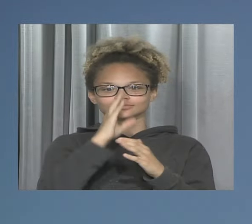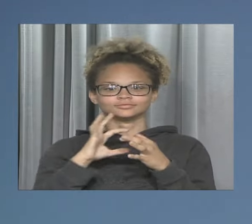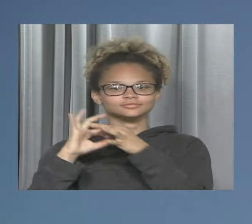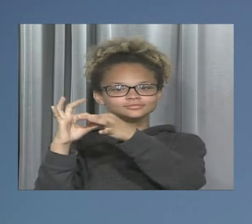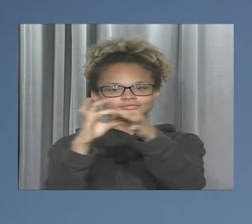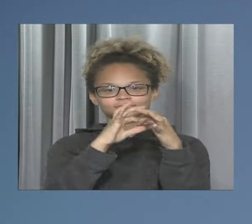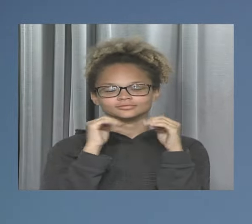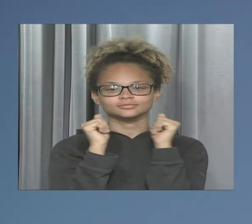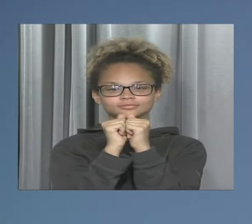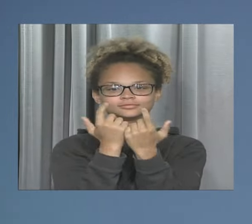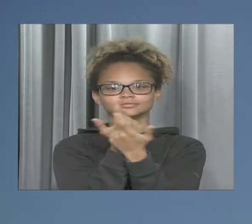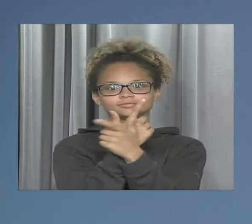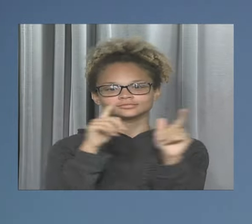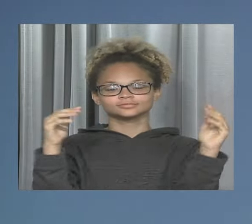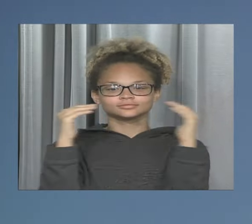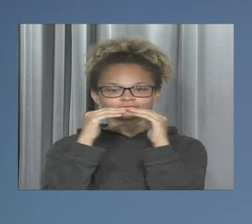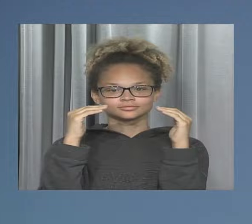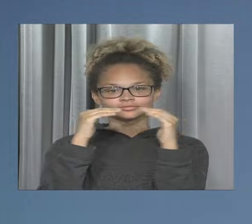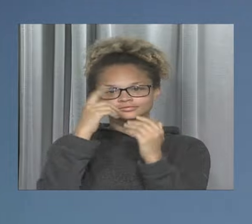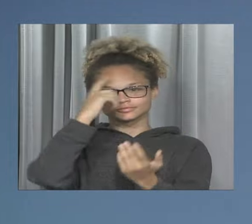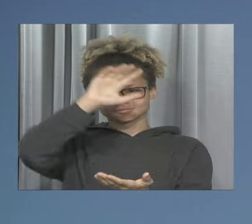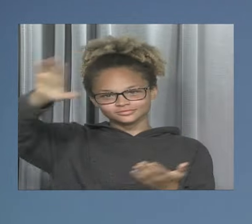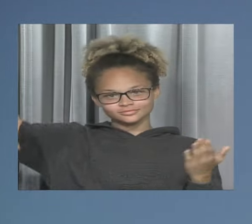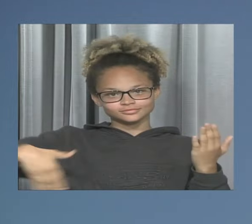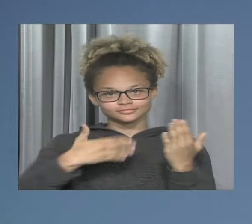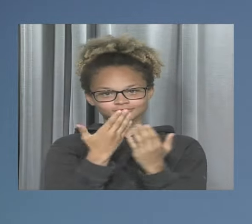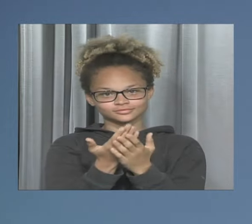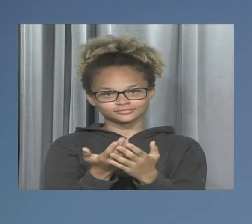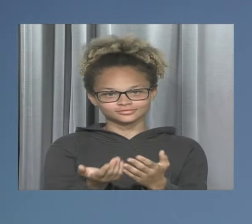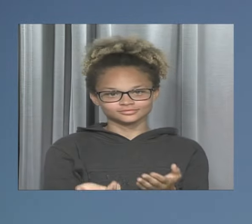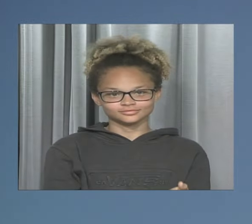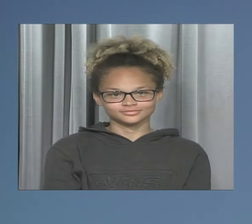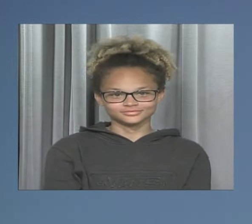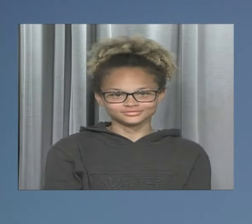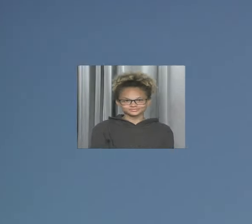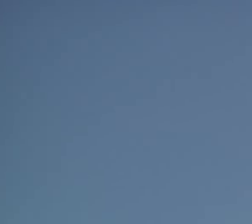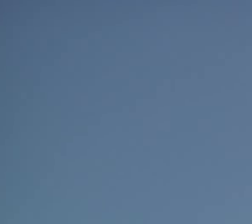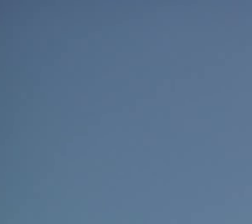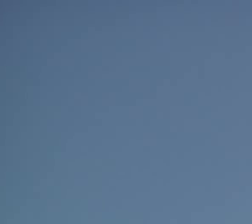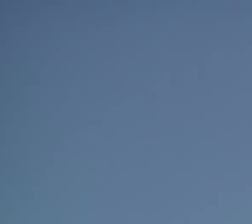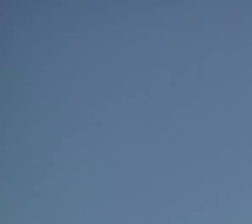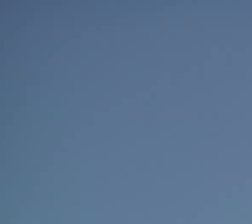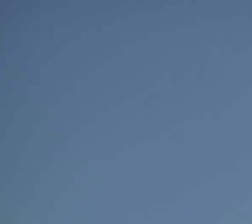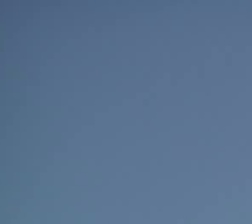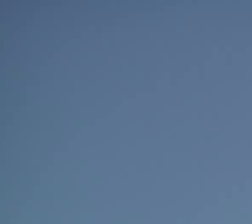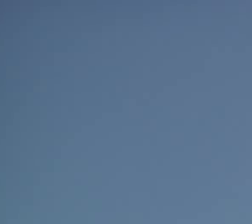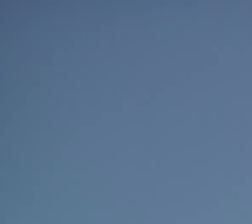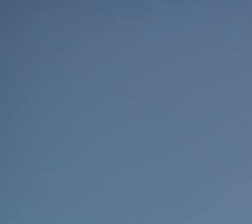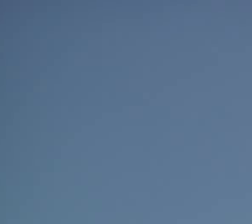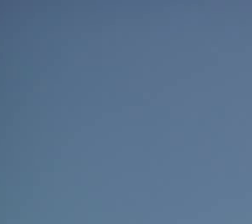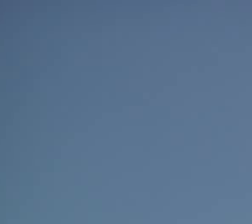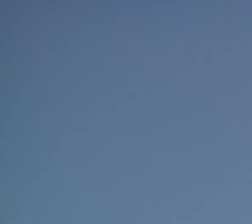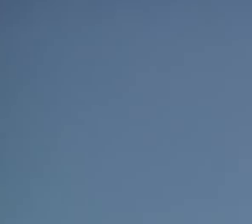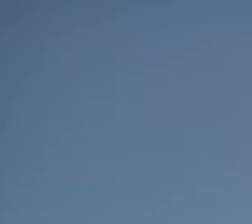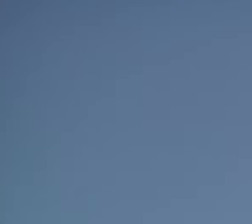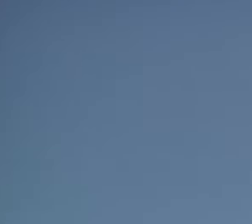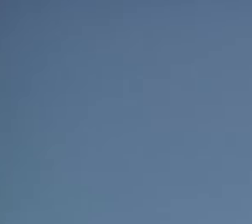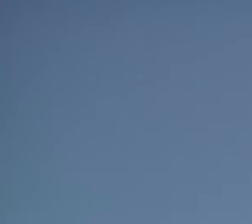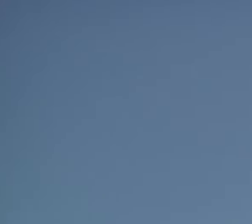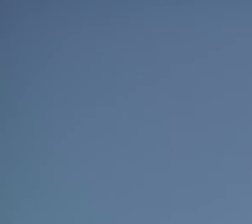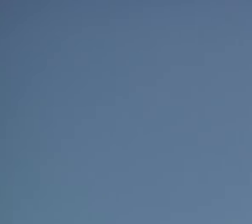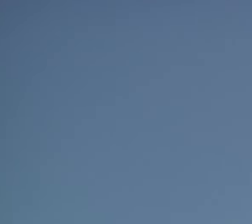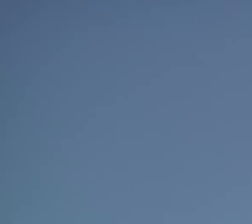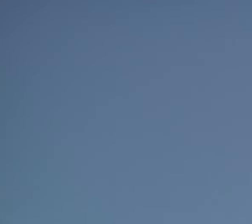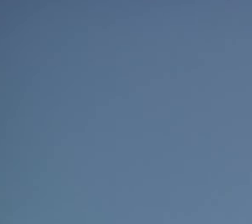one nation, under God, indivisible, with liberty and justice for all. Please remain standing for a